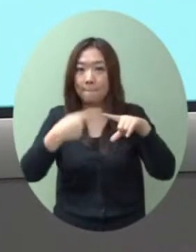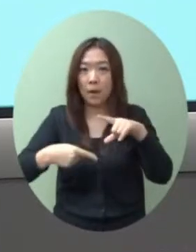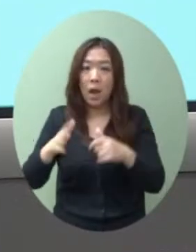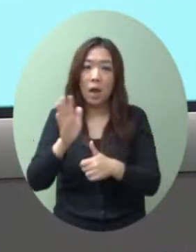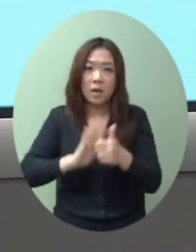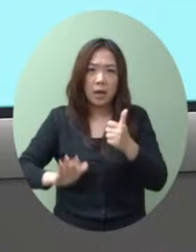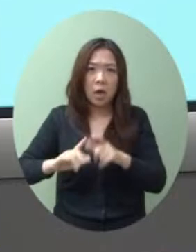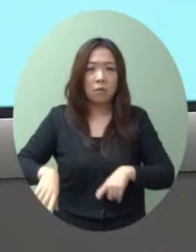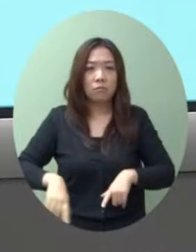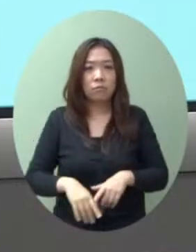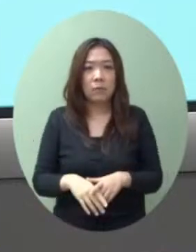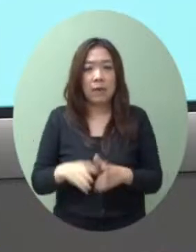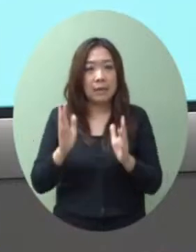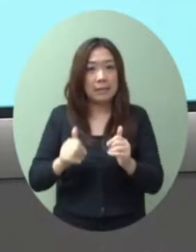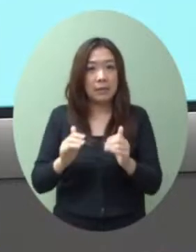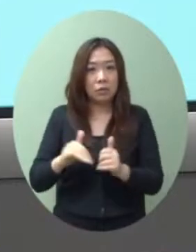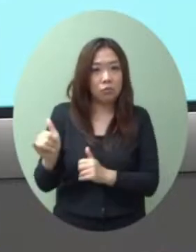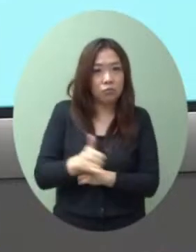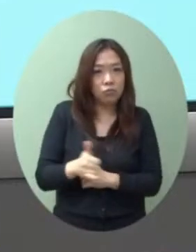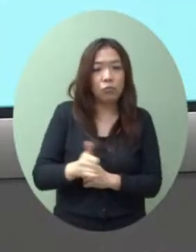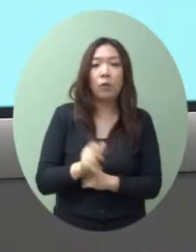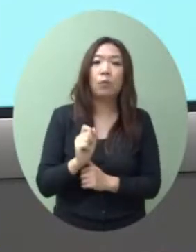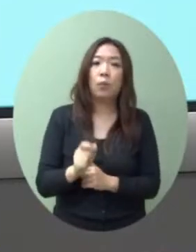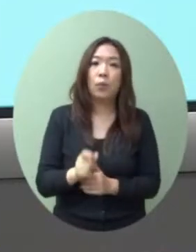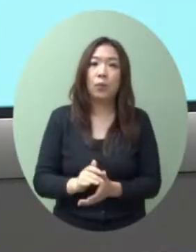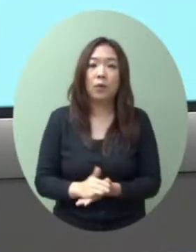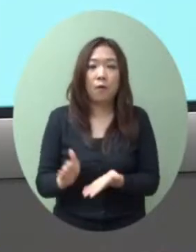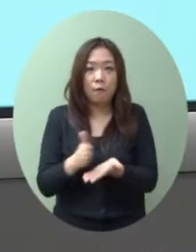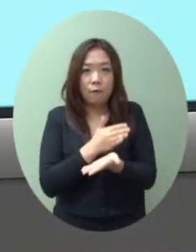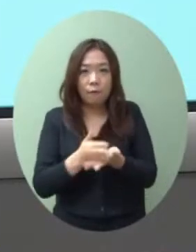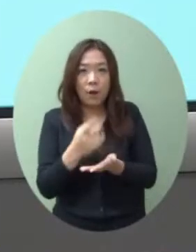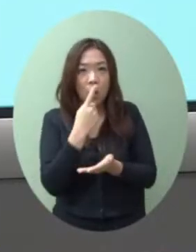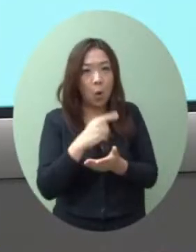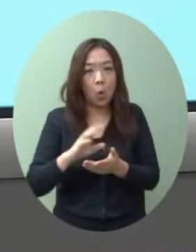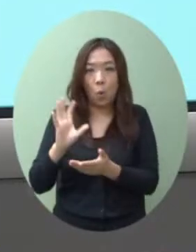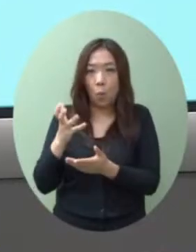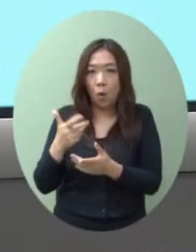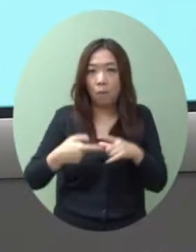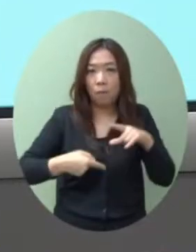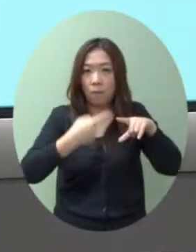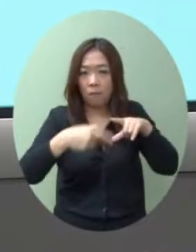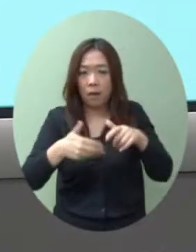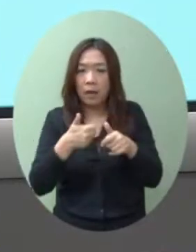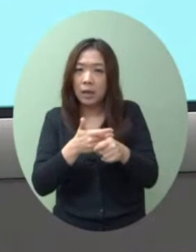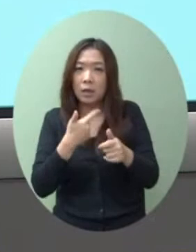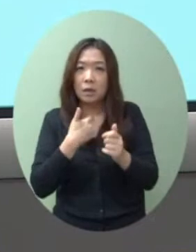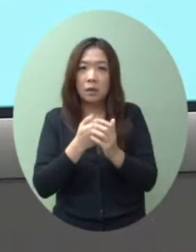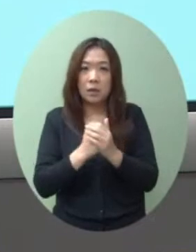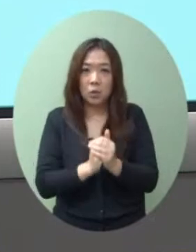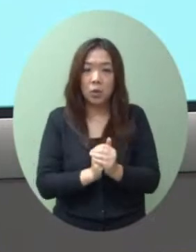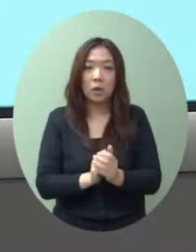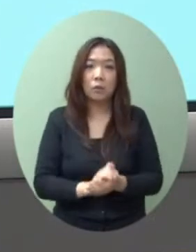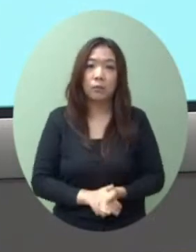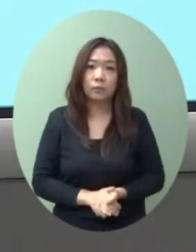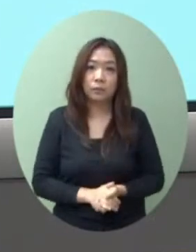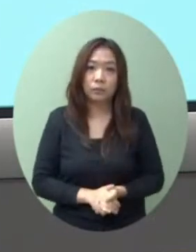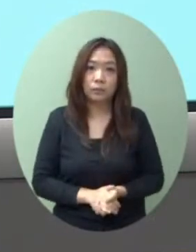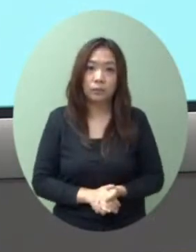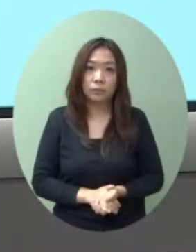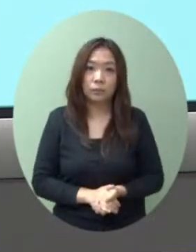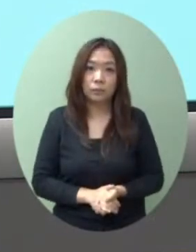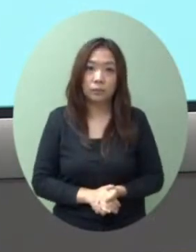Safe app as normal. The new red and yellow code will not affect their mobility and the commuting. Now, concerning